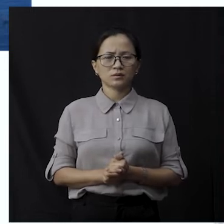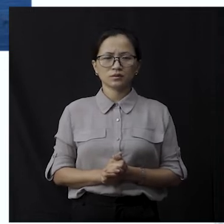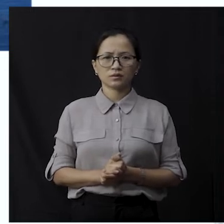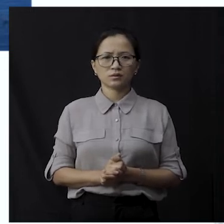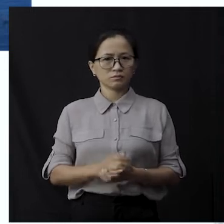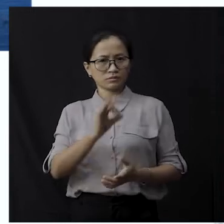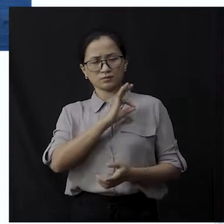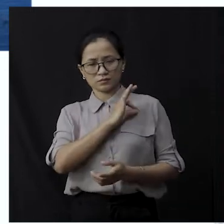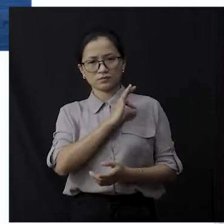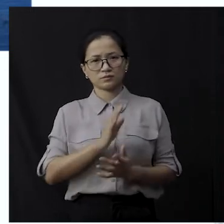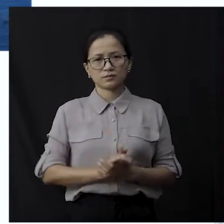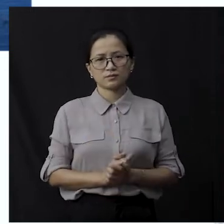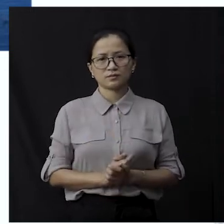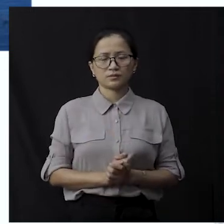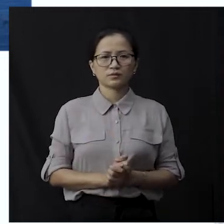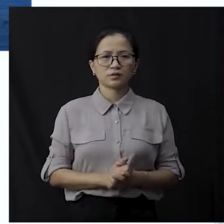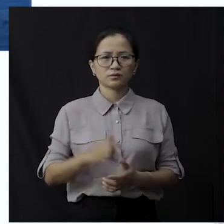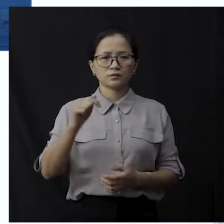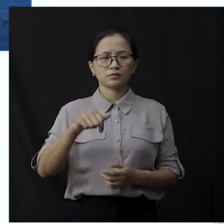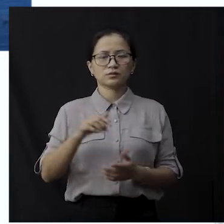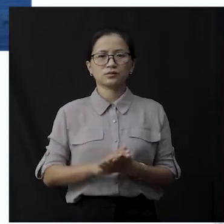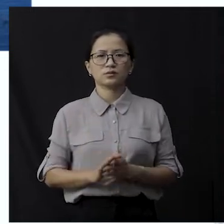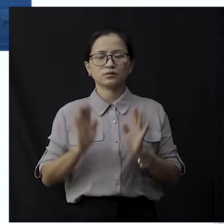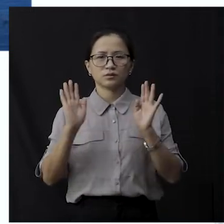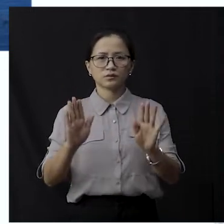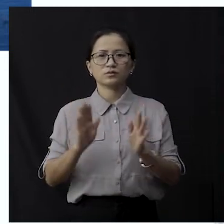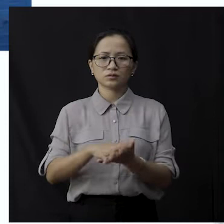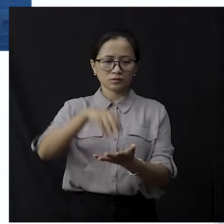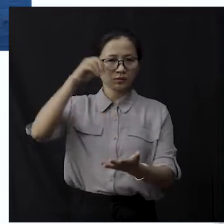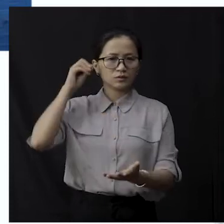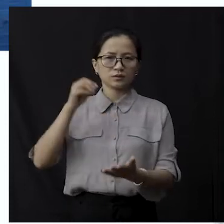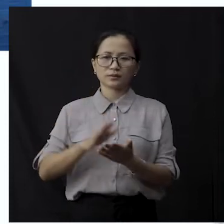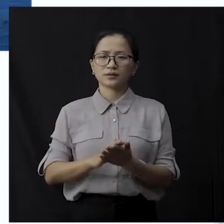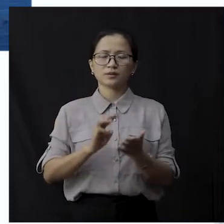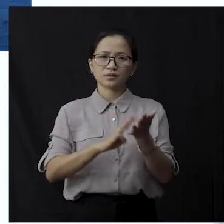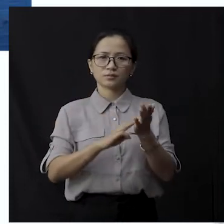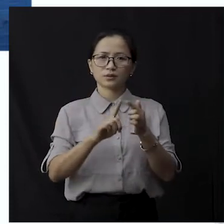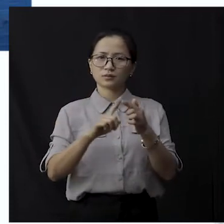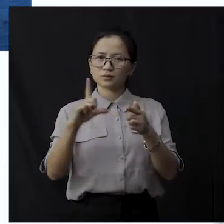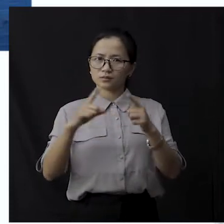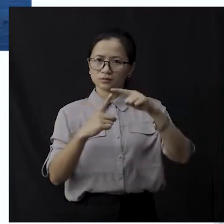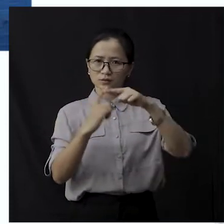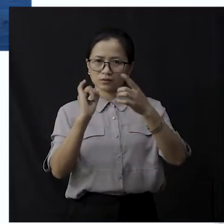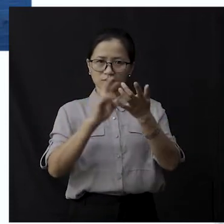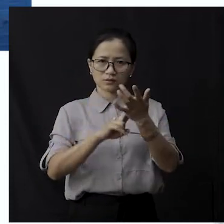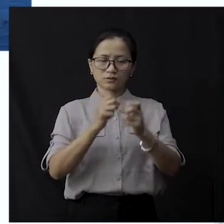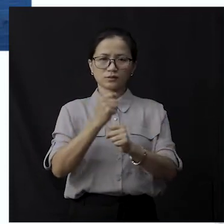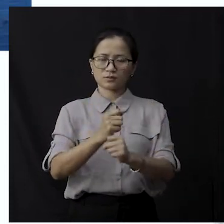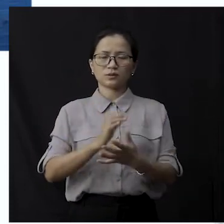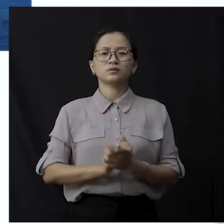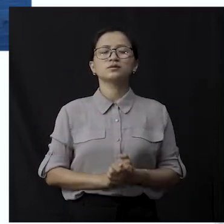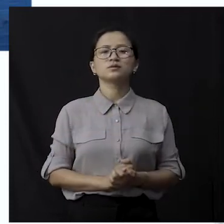it's interesting? So from here, you have also learned about melting, right? So melting, it